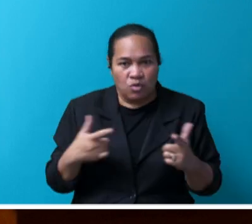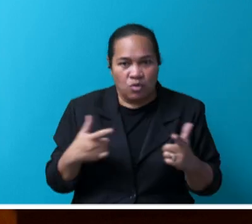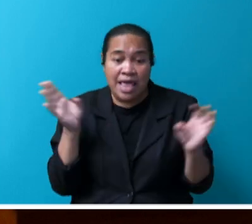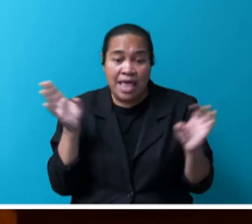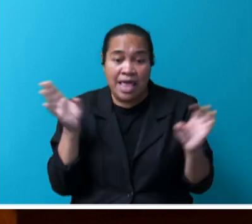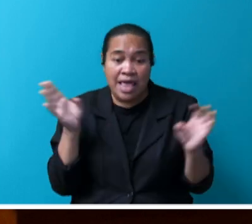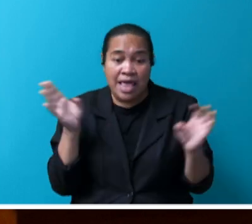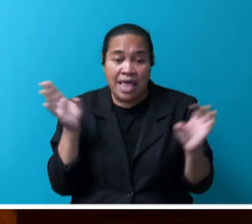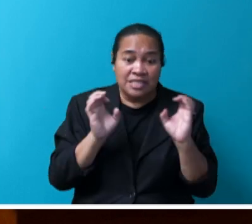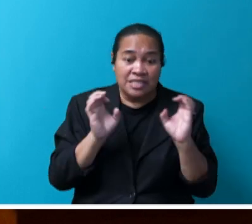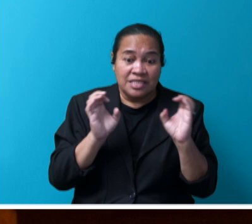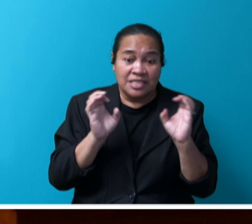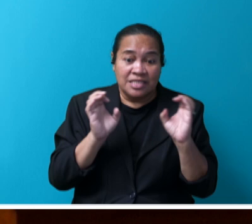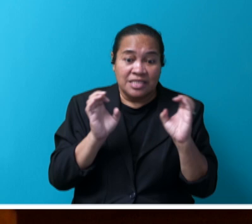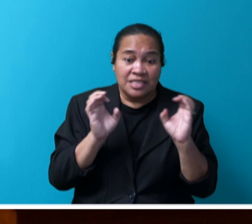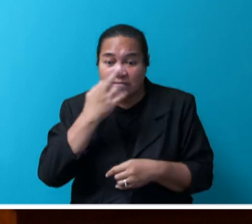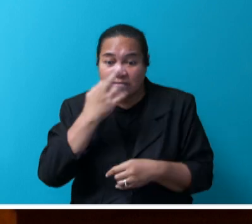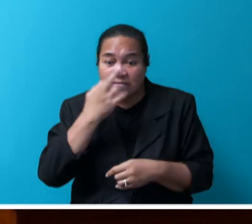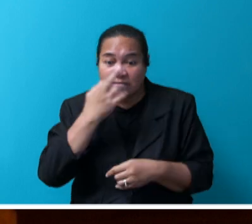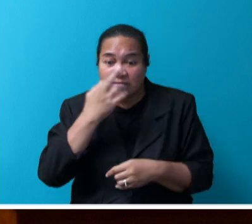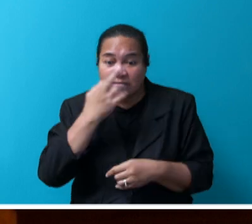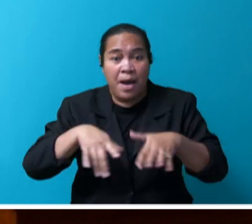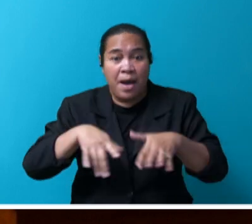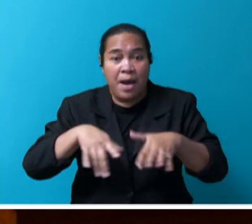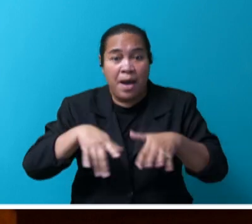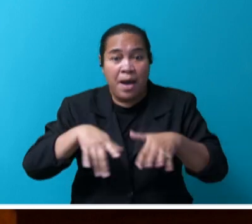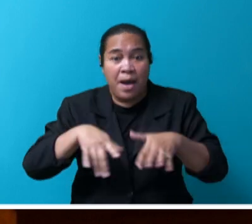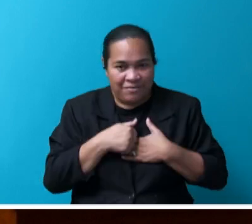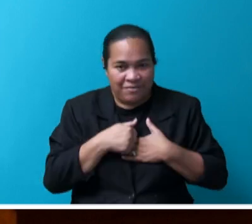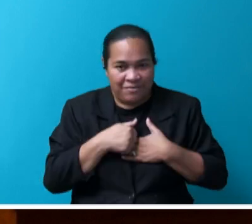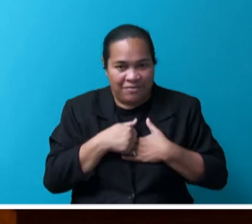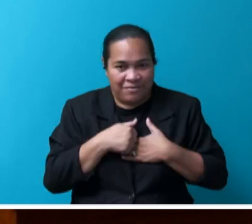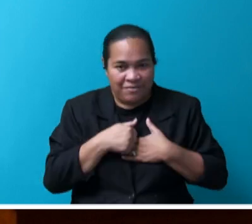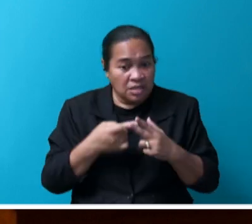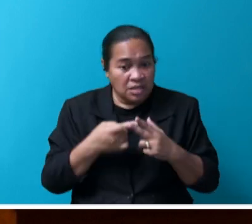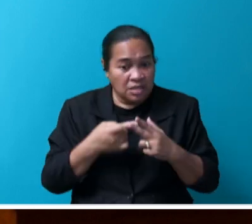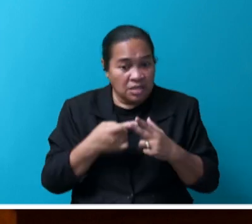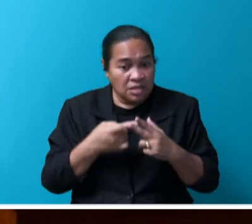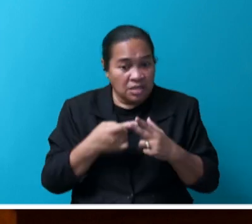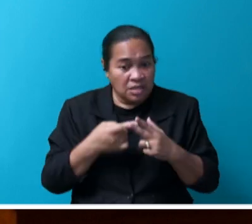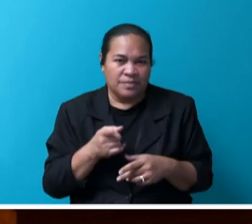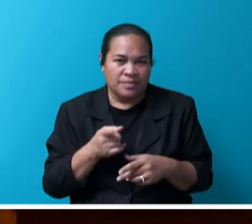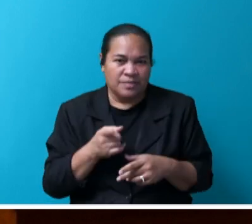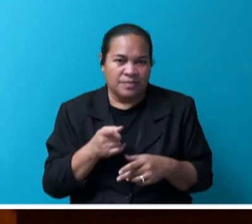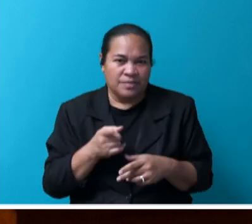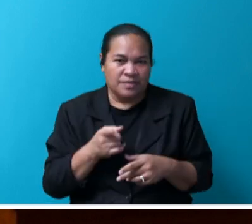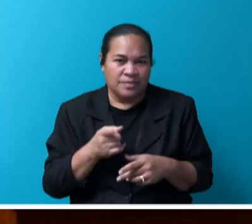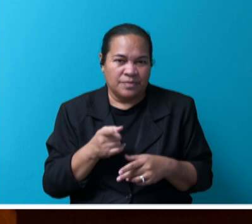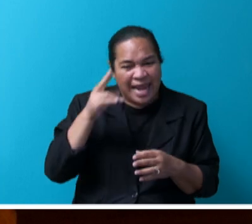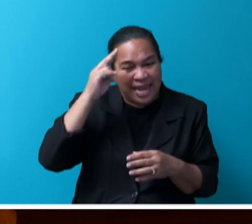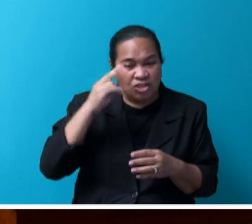already be hearing sustained, focused campaigns on HIV, non-communicable